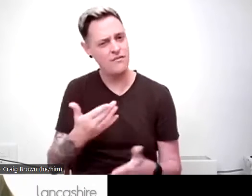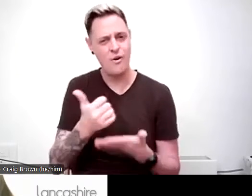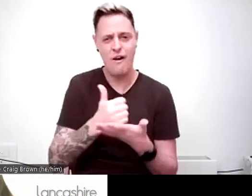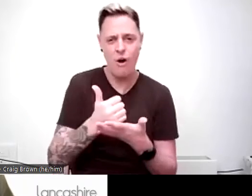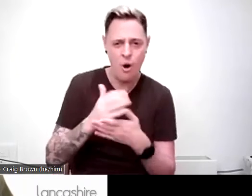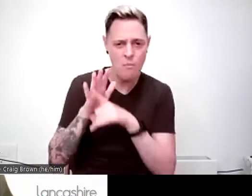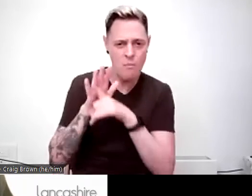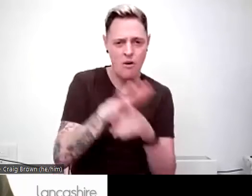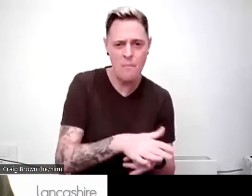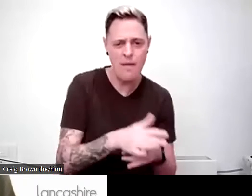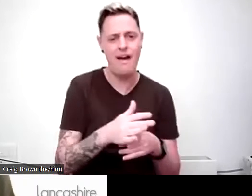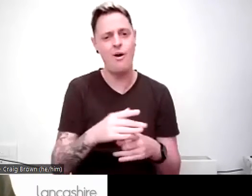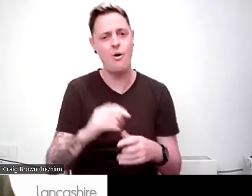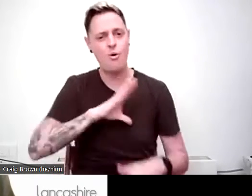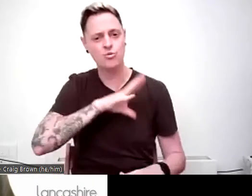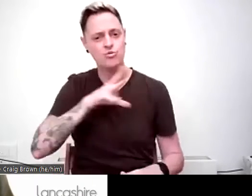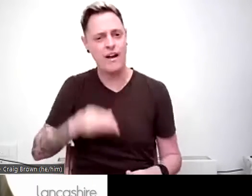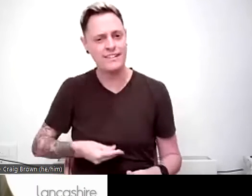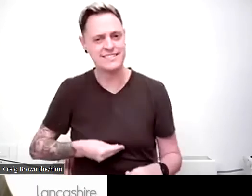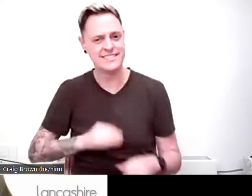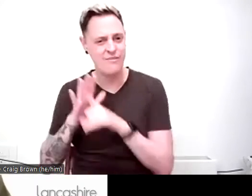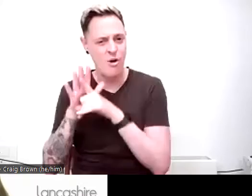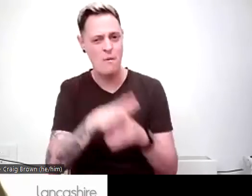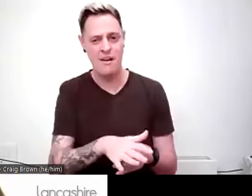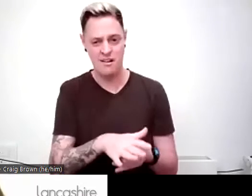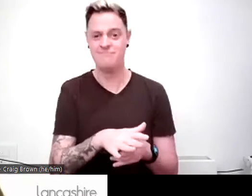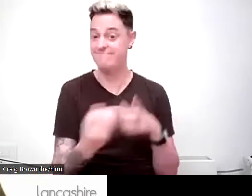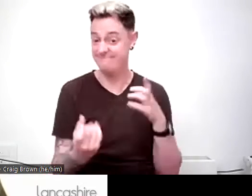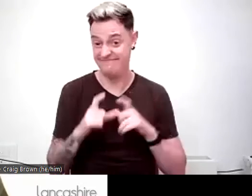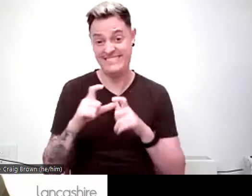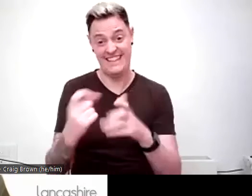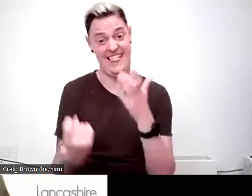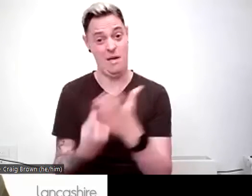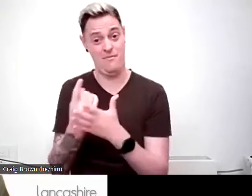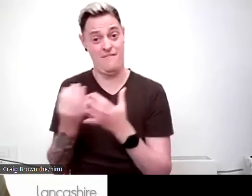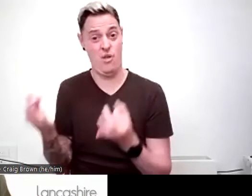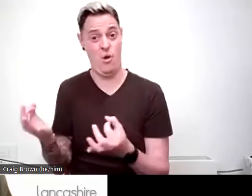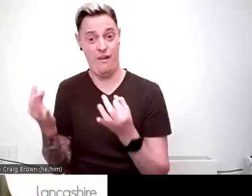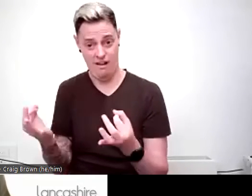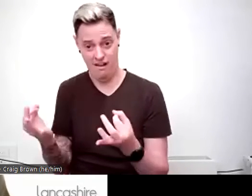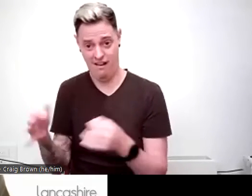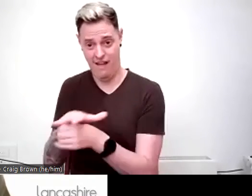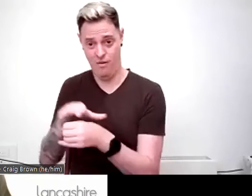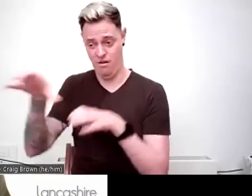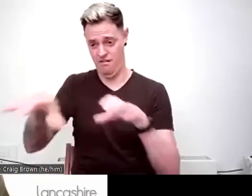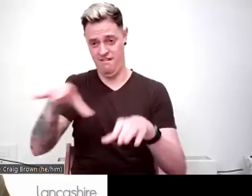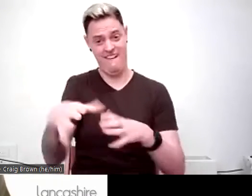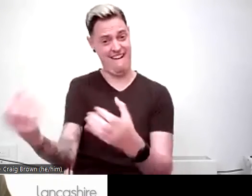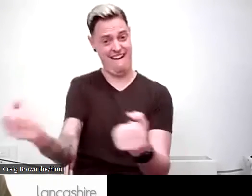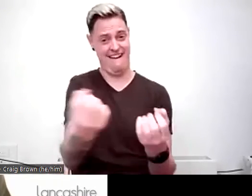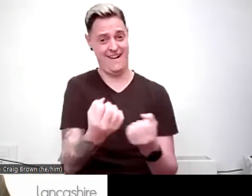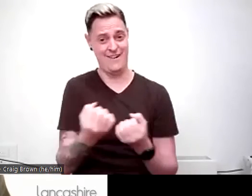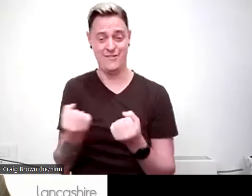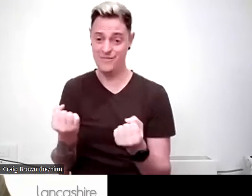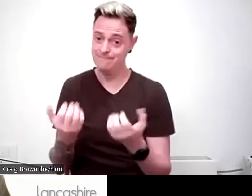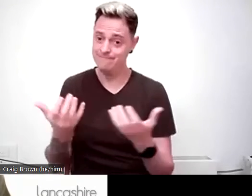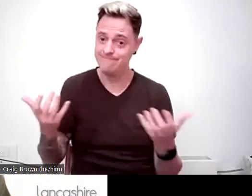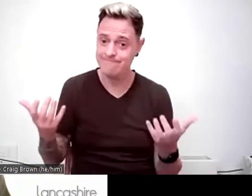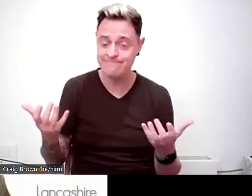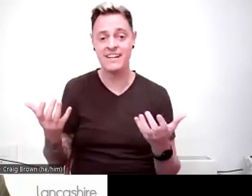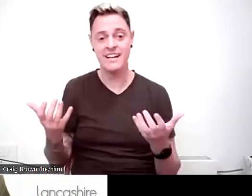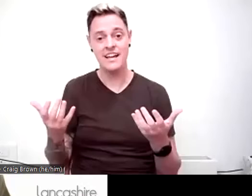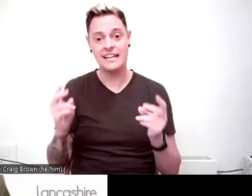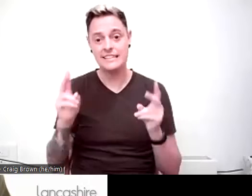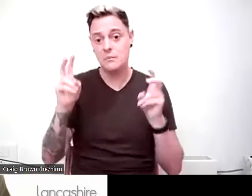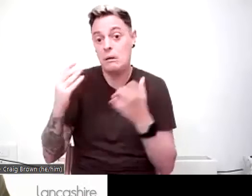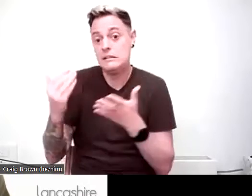a thing everywhere, and it will exist in yoga studios and yoga spaces. You know, those places aren't, you know,